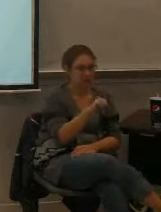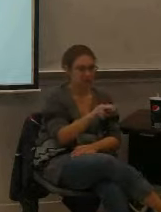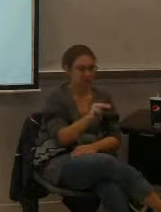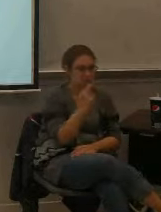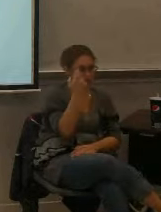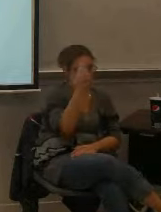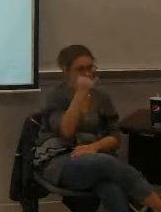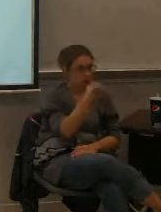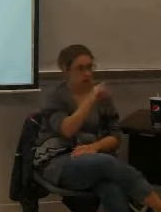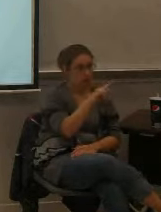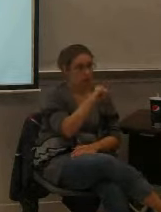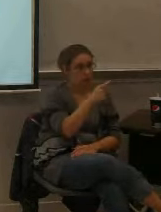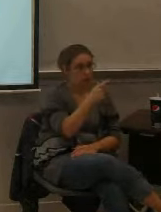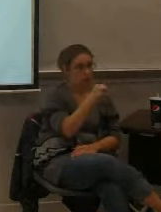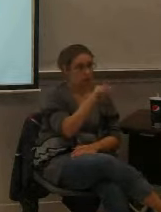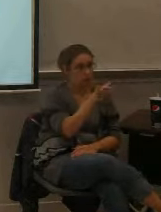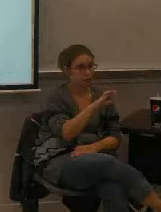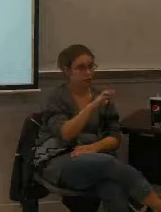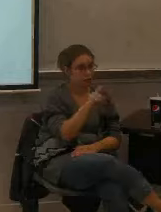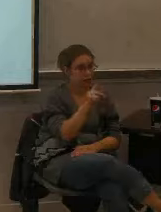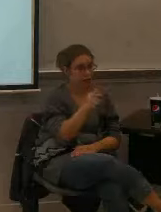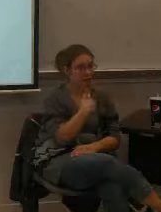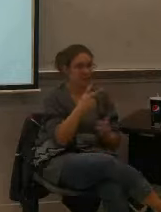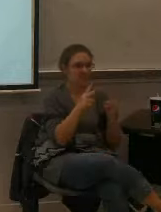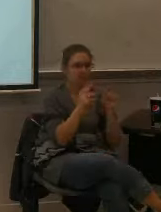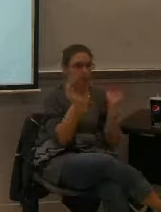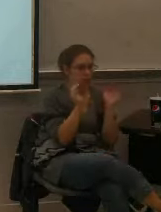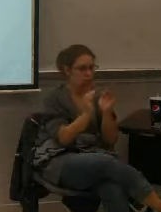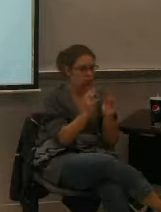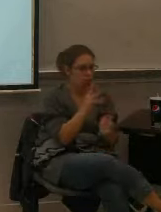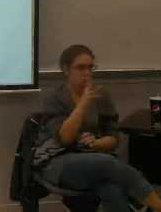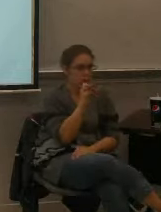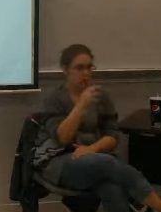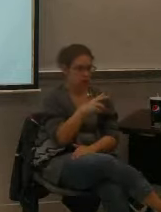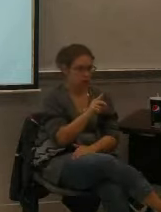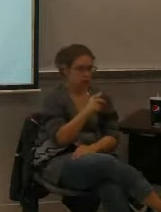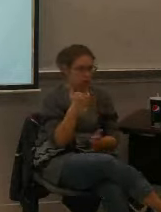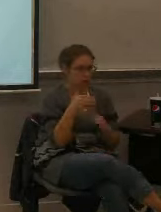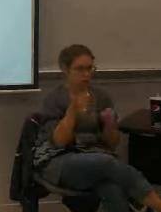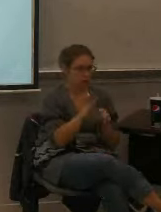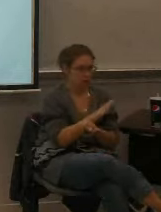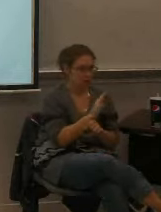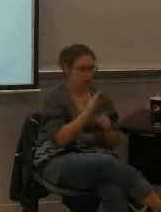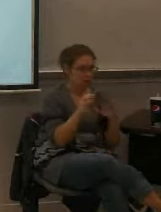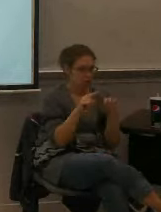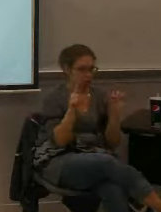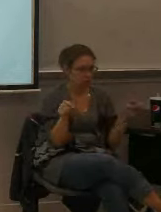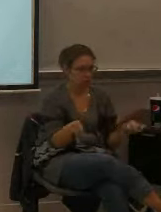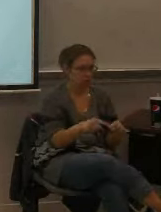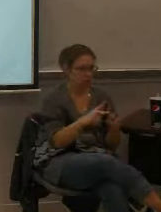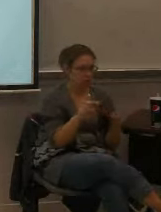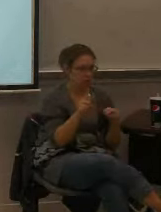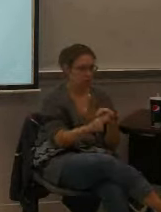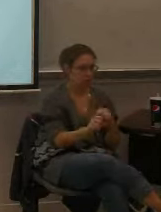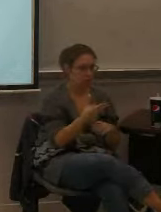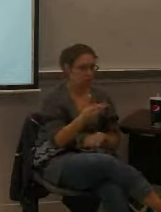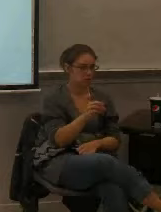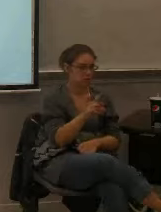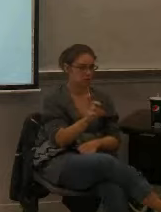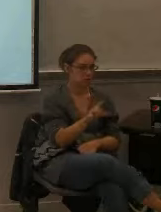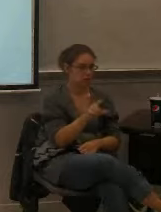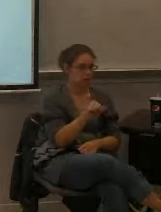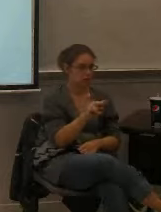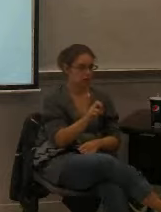an oligotrophic lake is it has a very small watershed. It's almost completely circular, so it has a very low shoreline